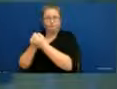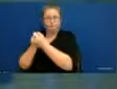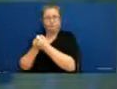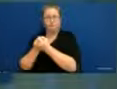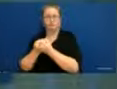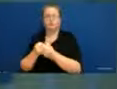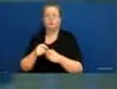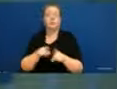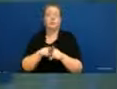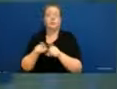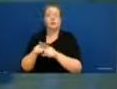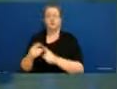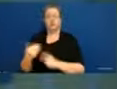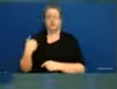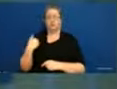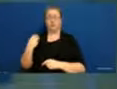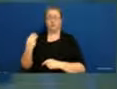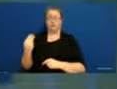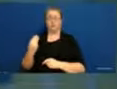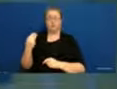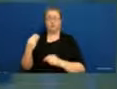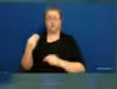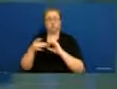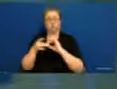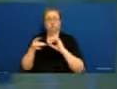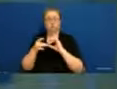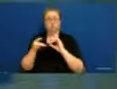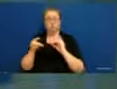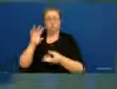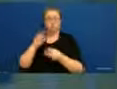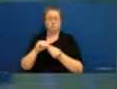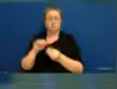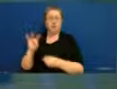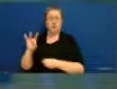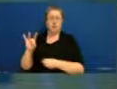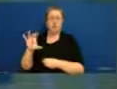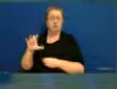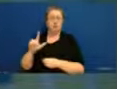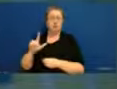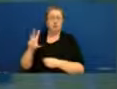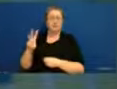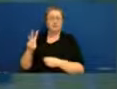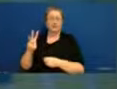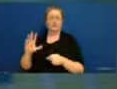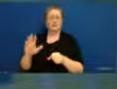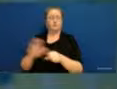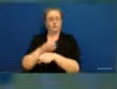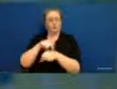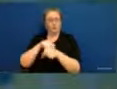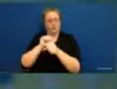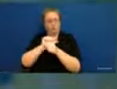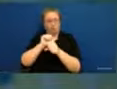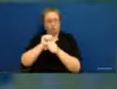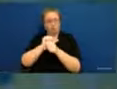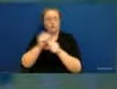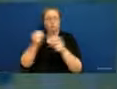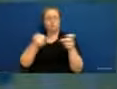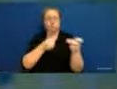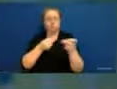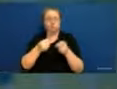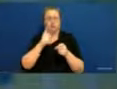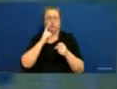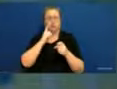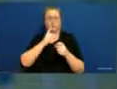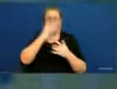And as I reported on Monday, as of November 9th, approximately 826 FTEs have been hired for the visitation